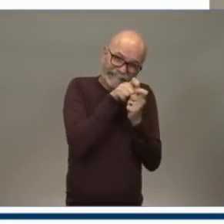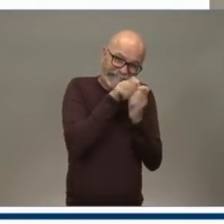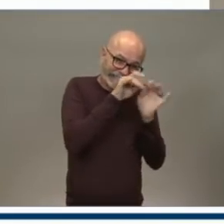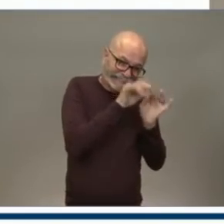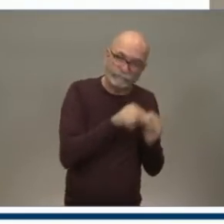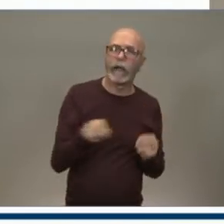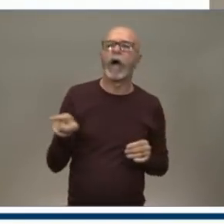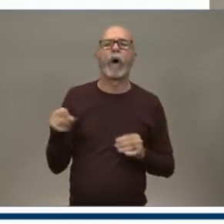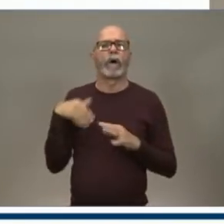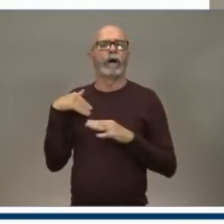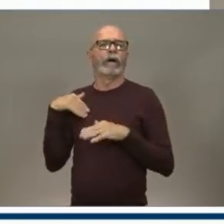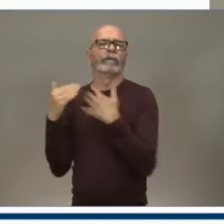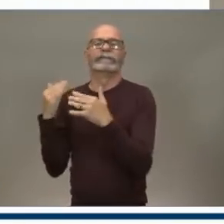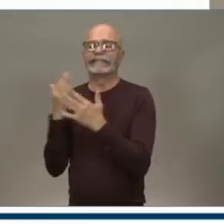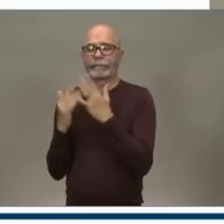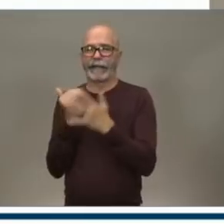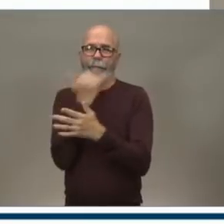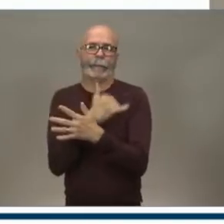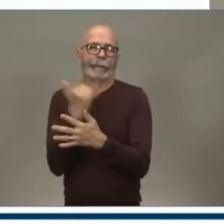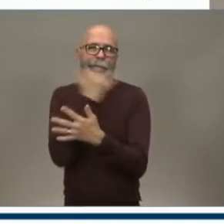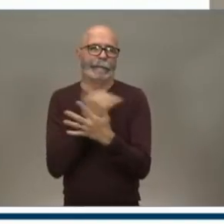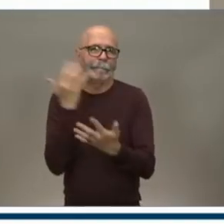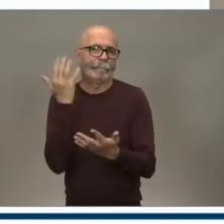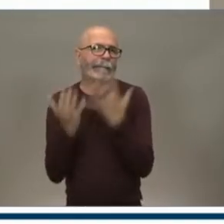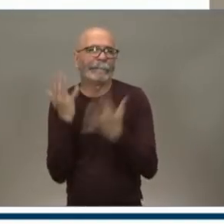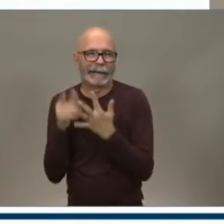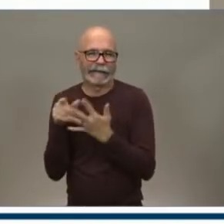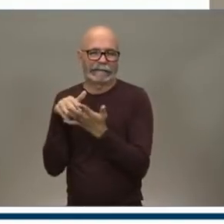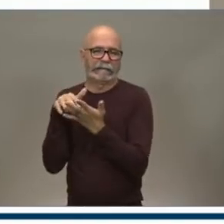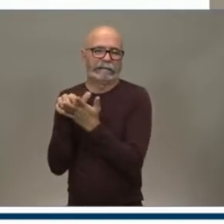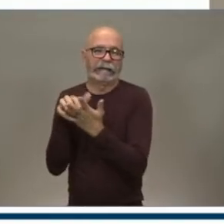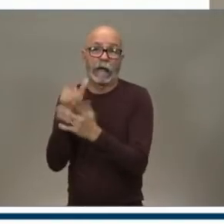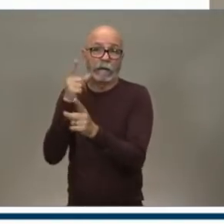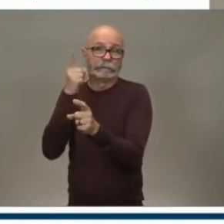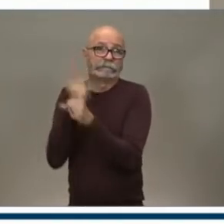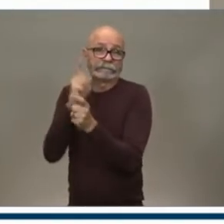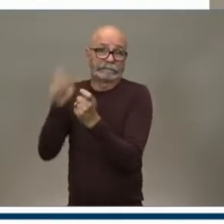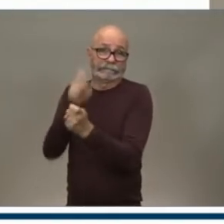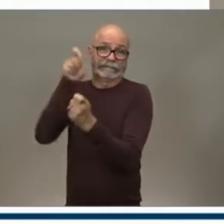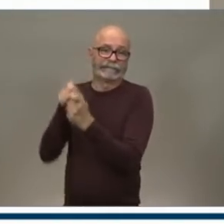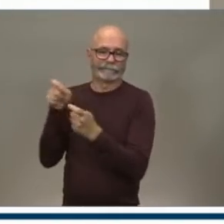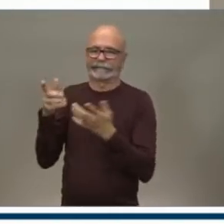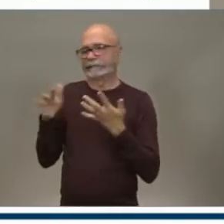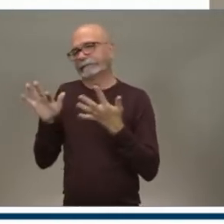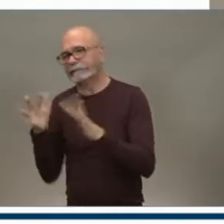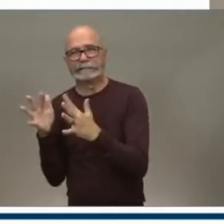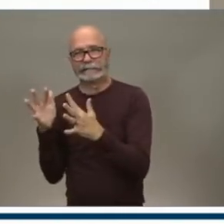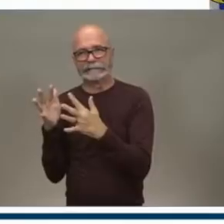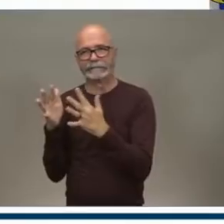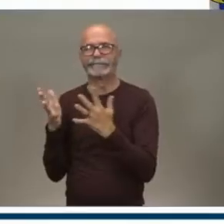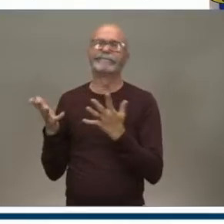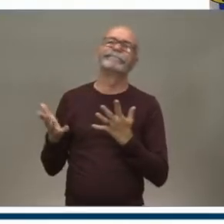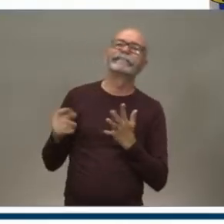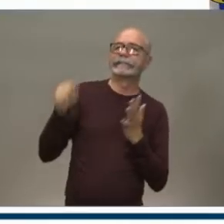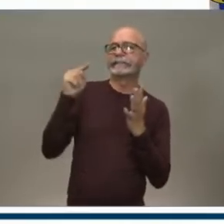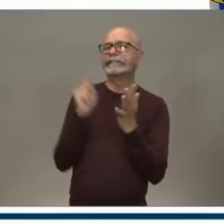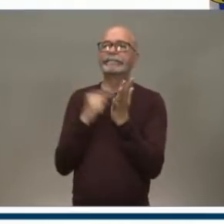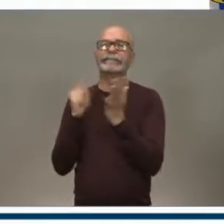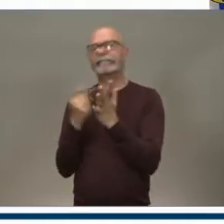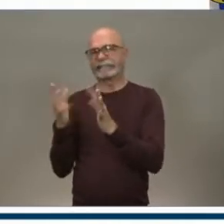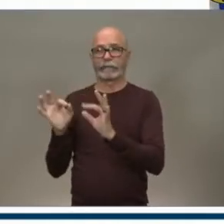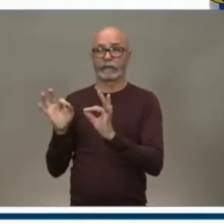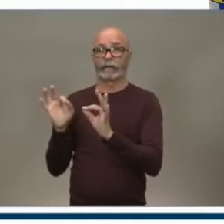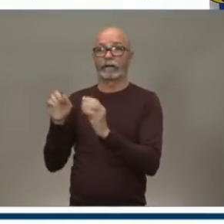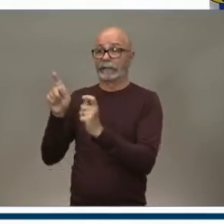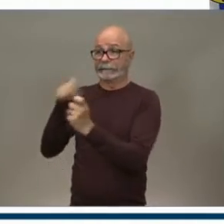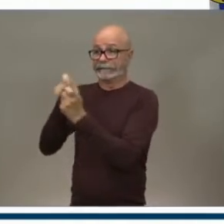answered earlier to another question that we're focused on how do we use these tests in a number of targeted populations. Next question will go to Kathleen Jones with